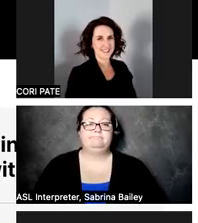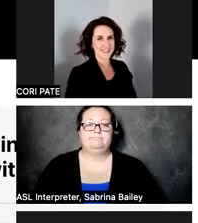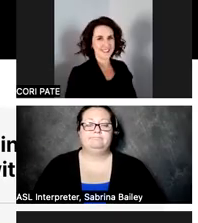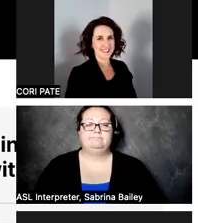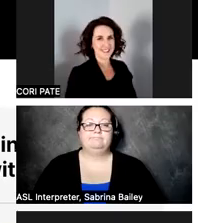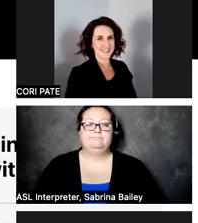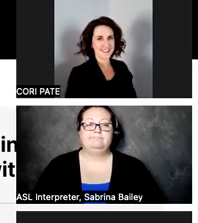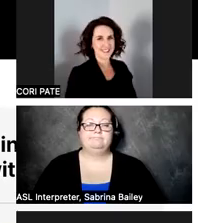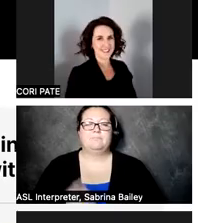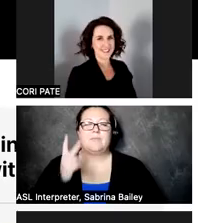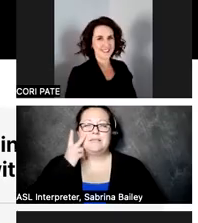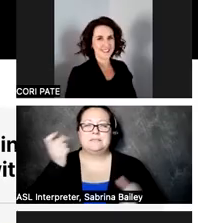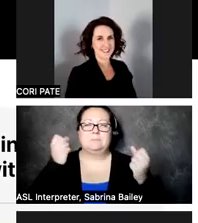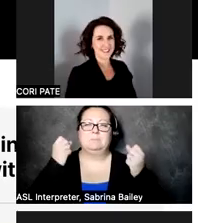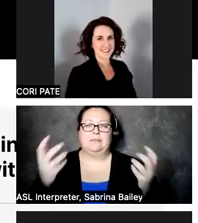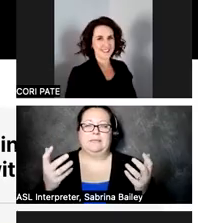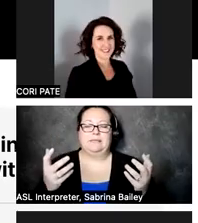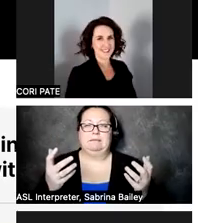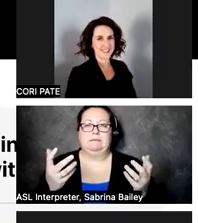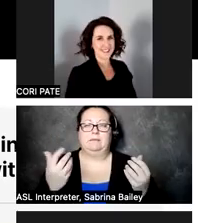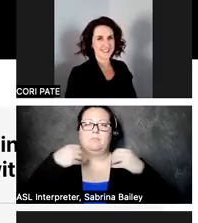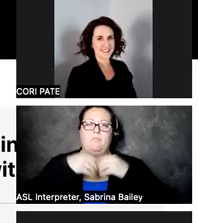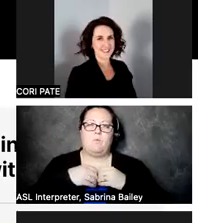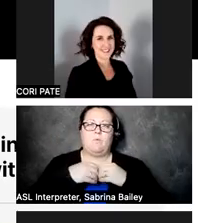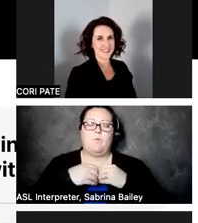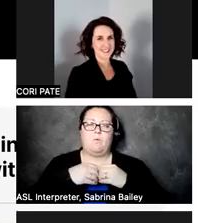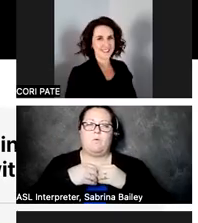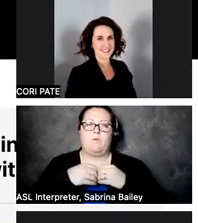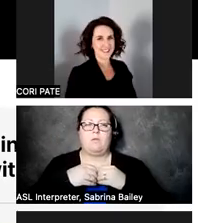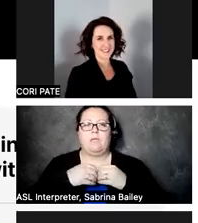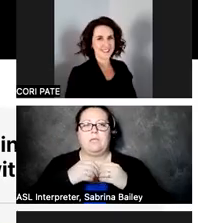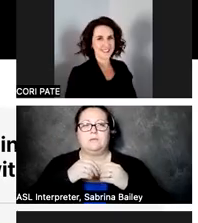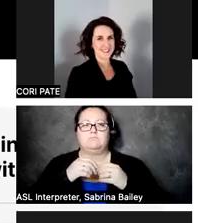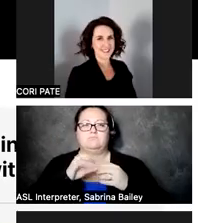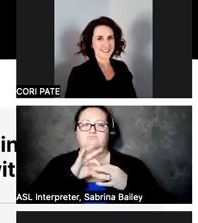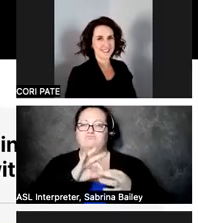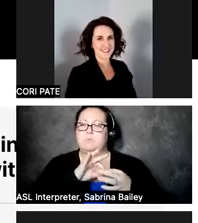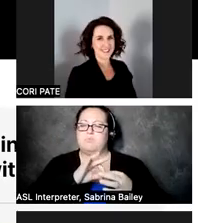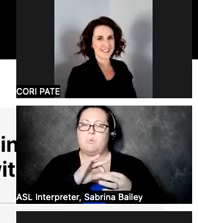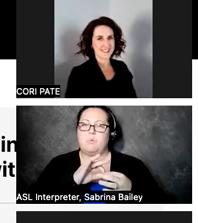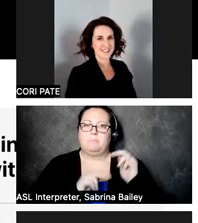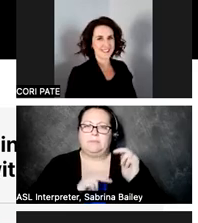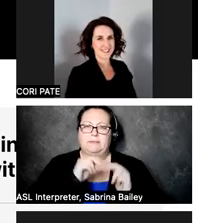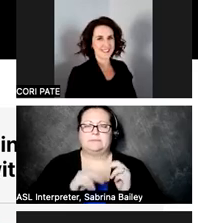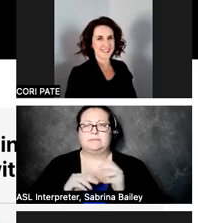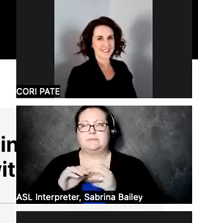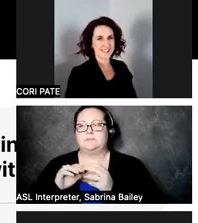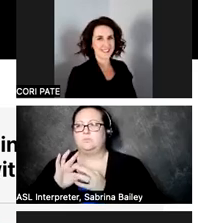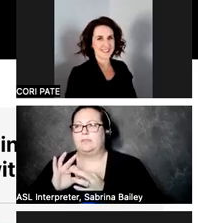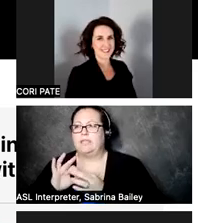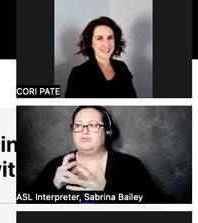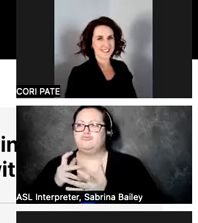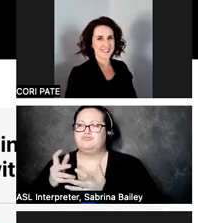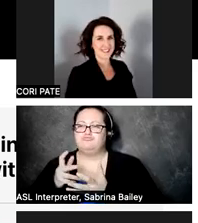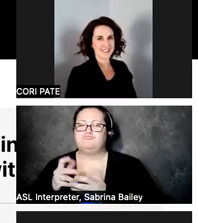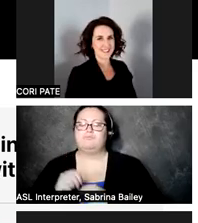I see a lot of more of a rapport building, relationship building, and